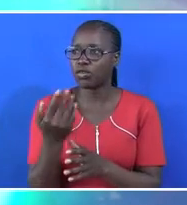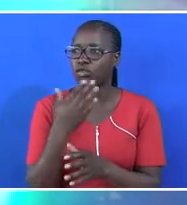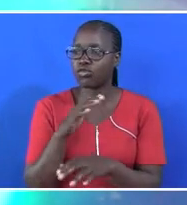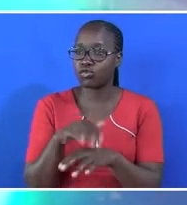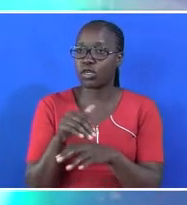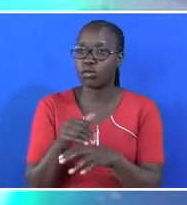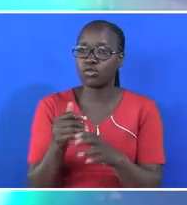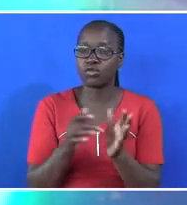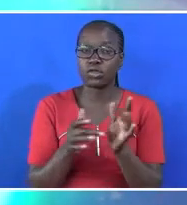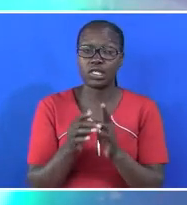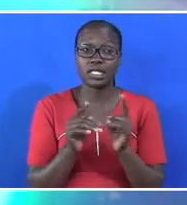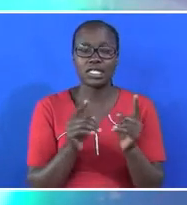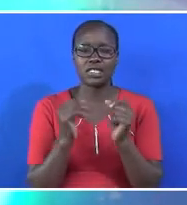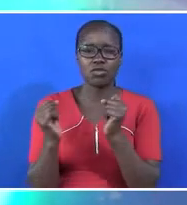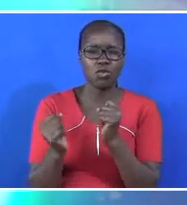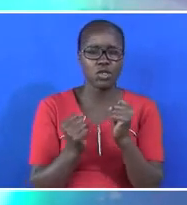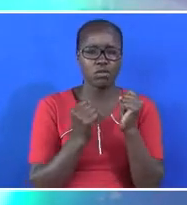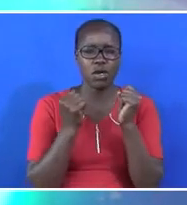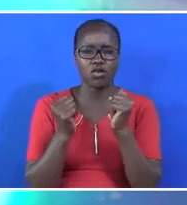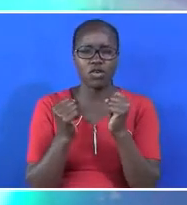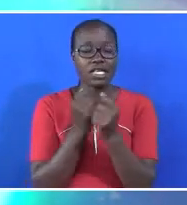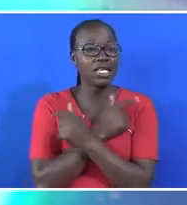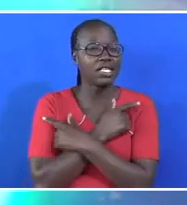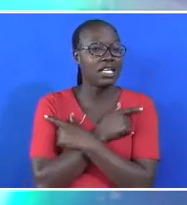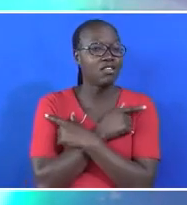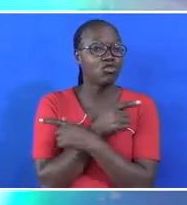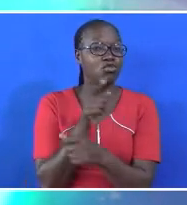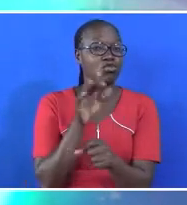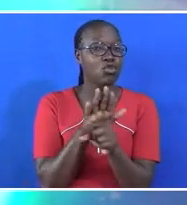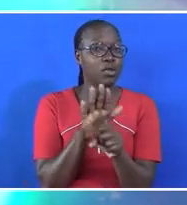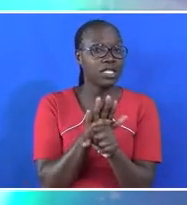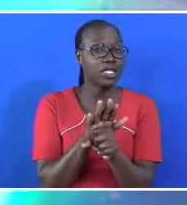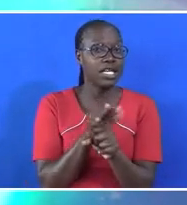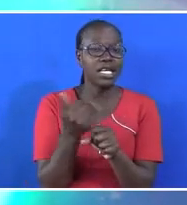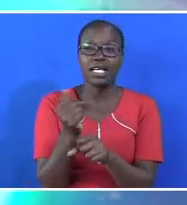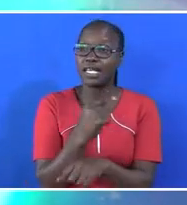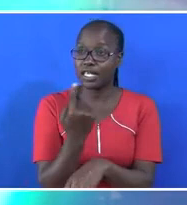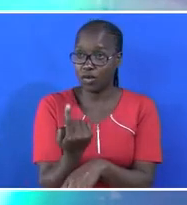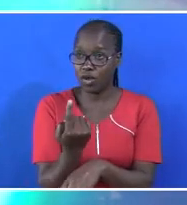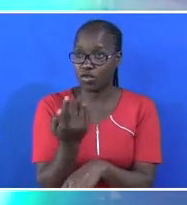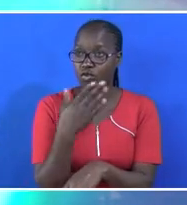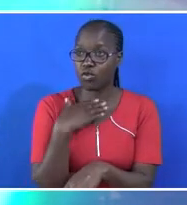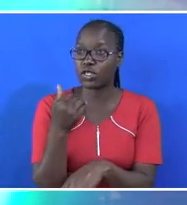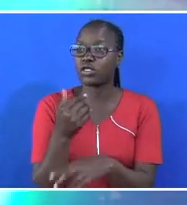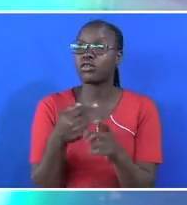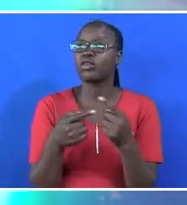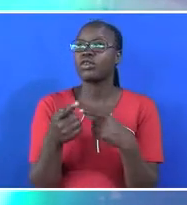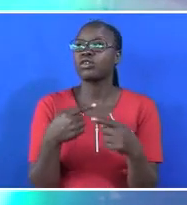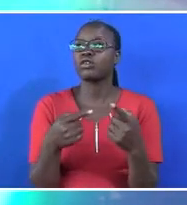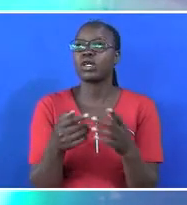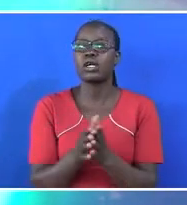Jesus who is so powerful and who loves you so much? Anyone who wants to come?